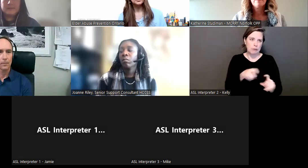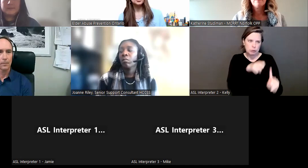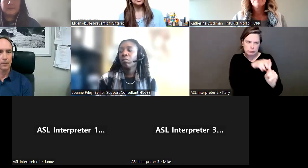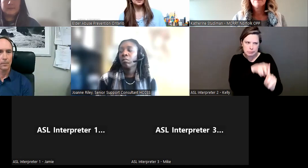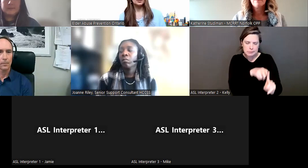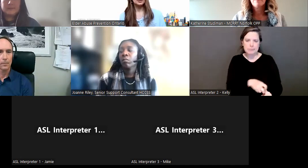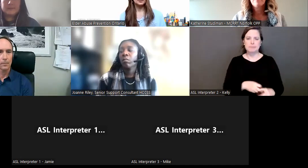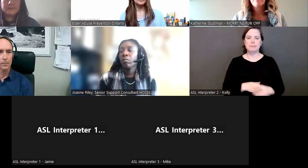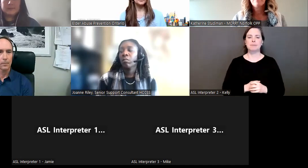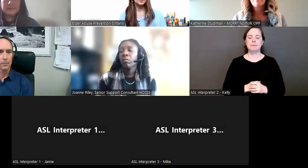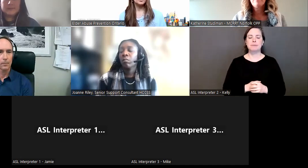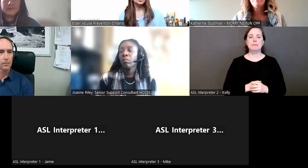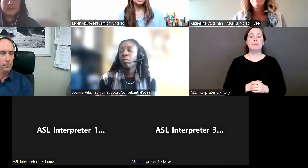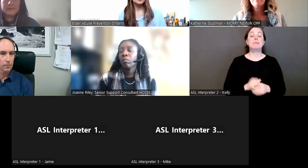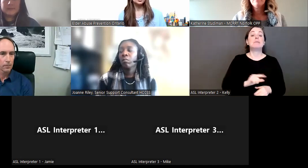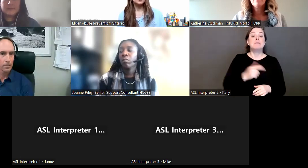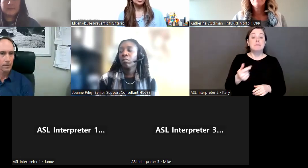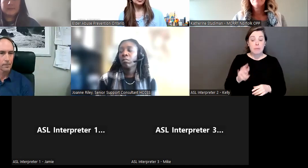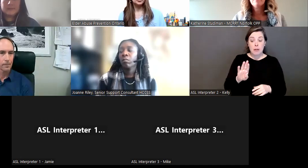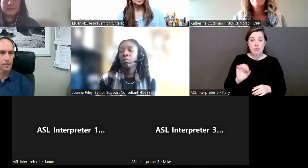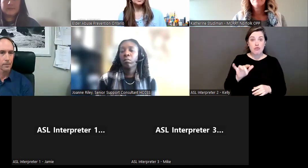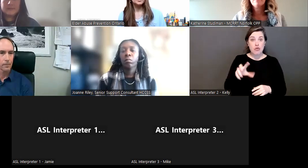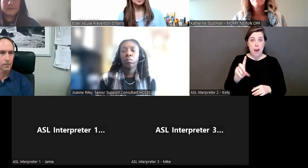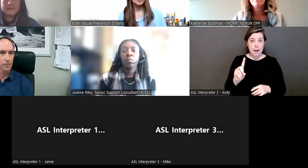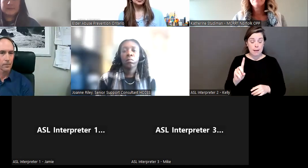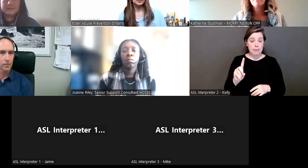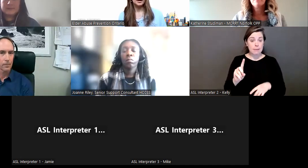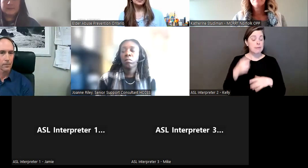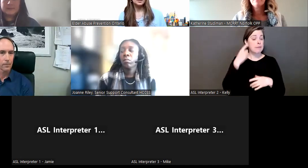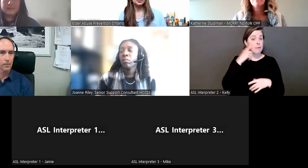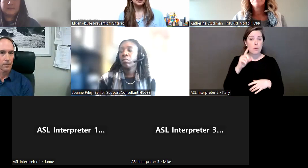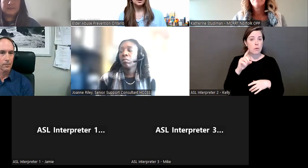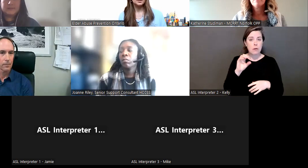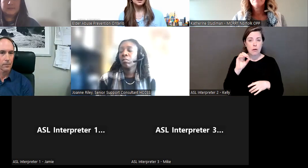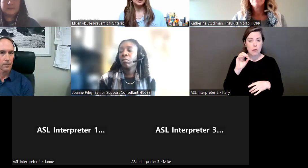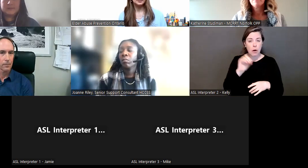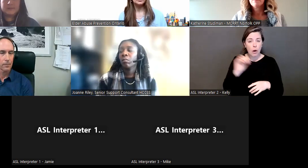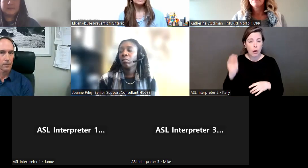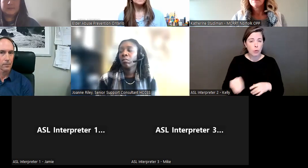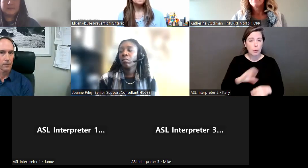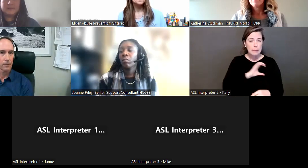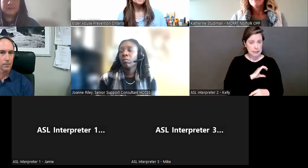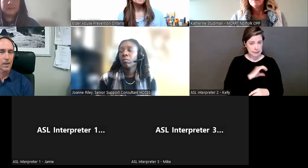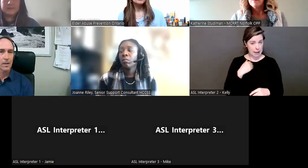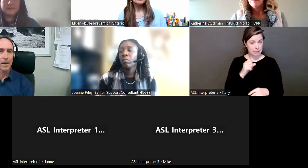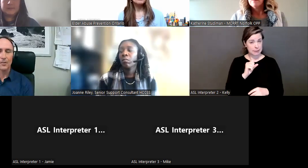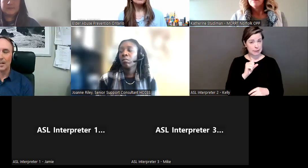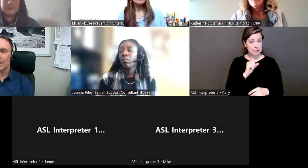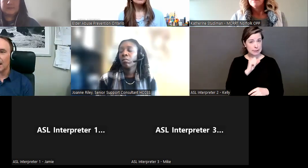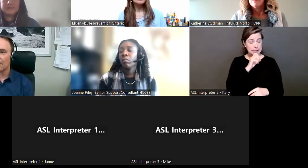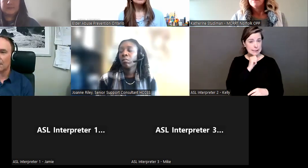your relationship with the just in terms of Ottawa Police, I know that they have a seniors team there.